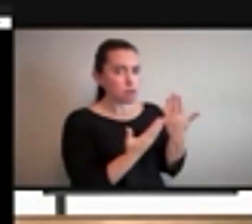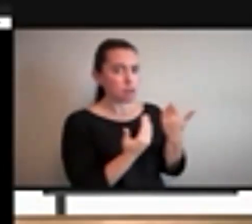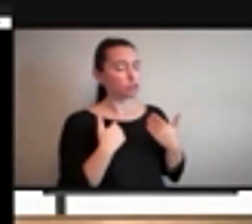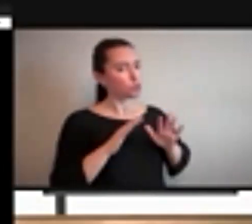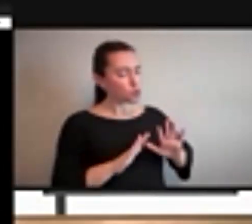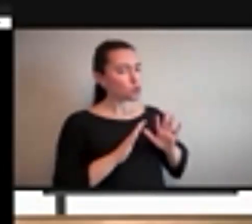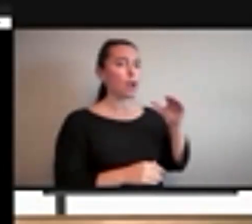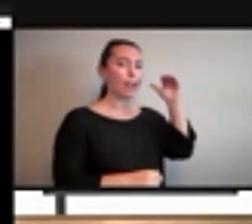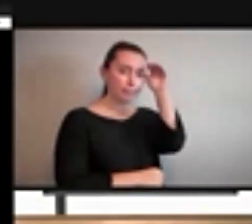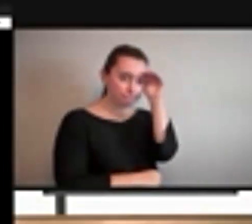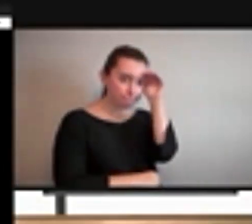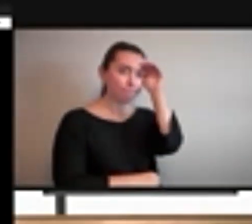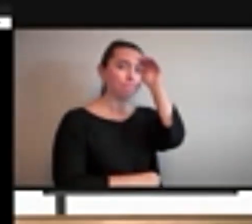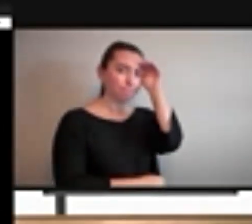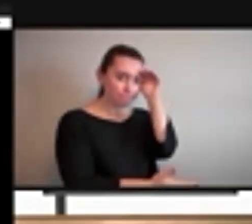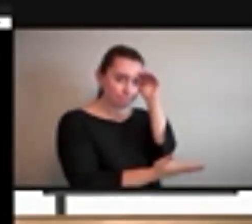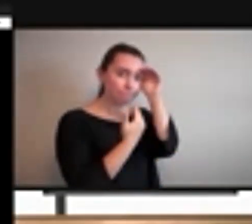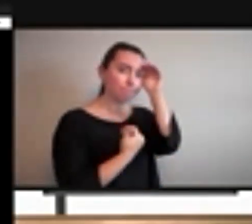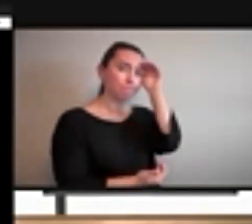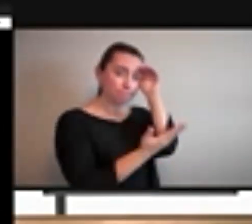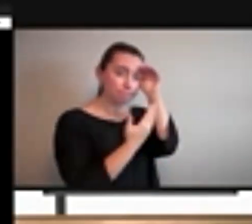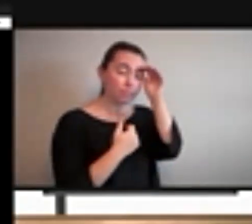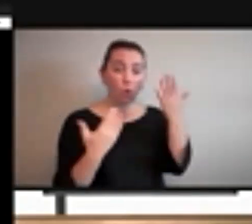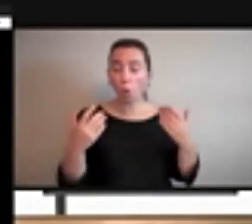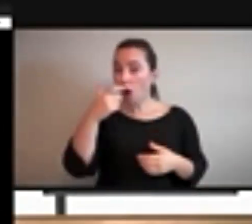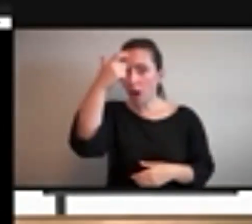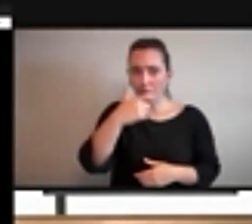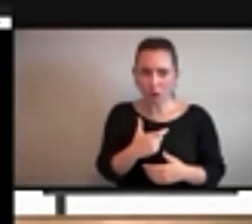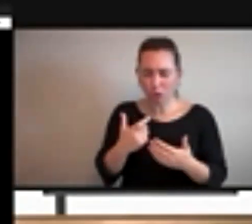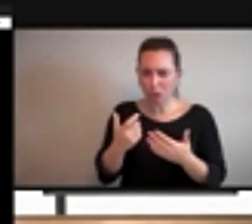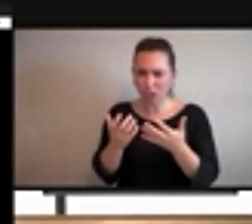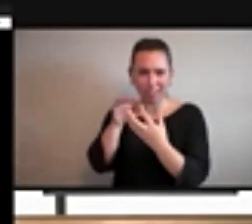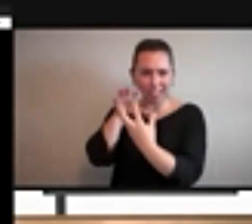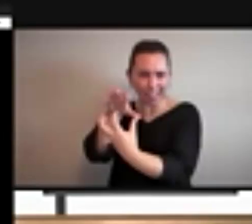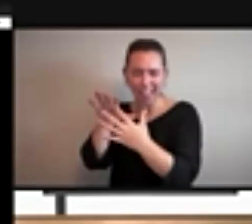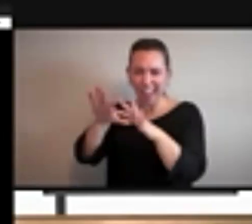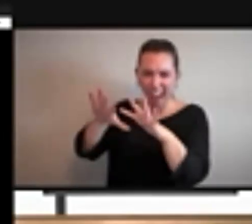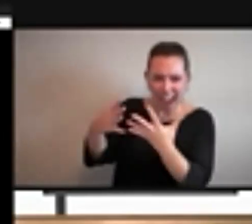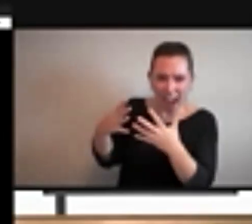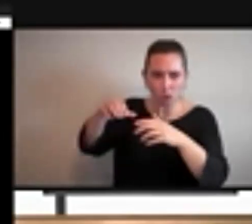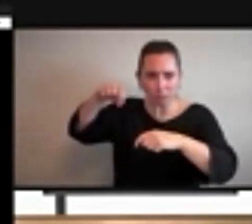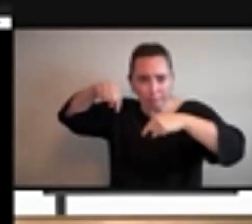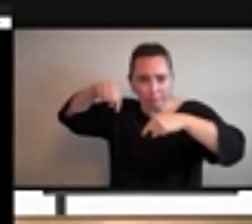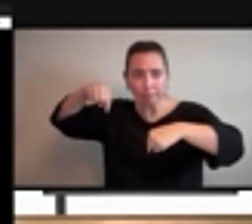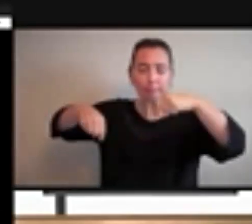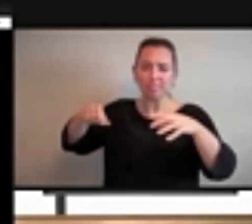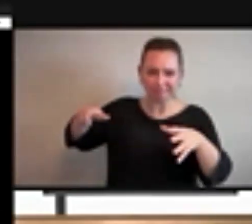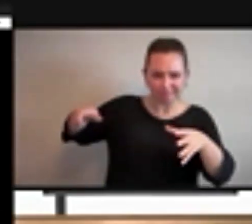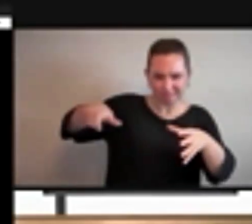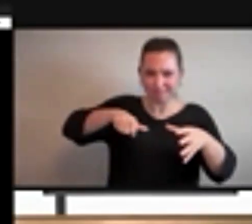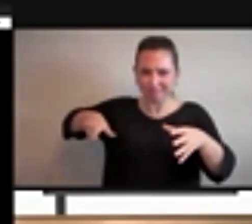If the user is not tech savvy, then they might need to help the user